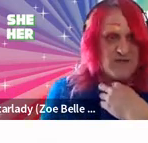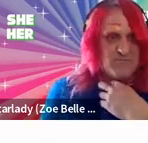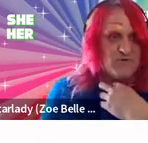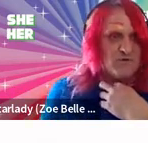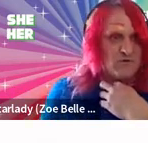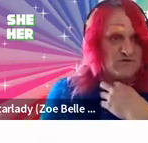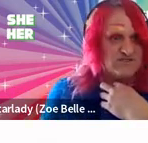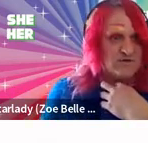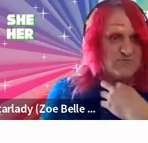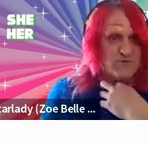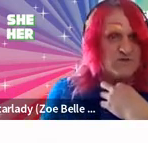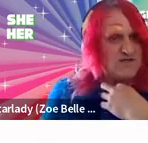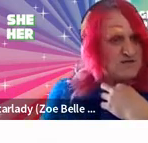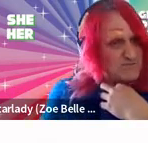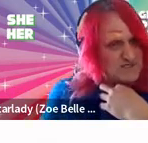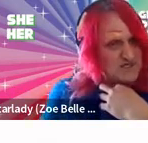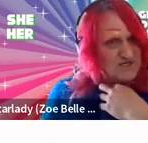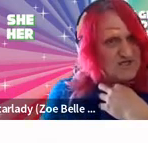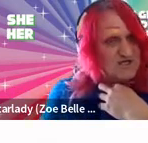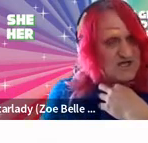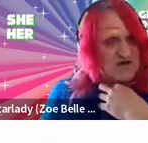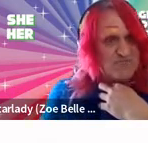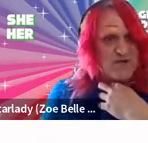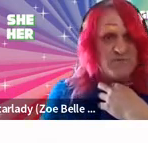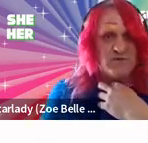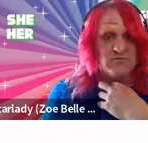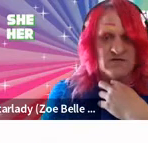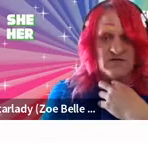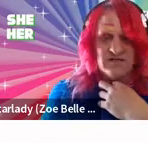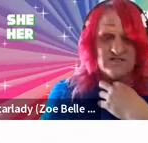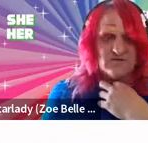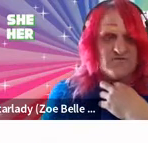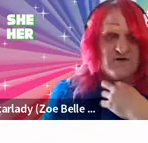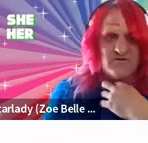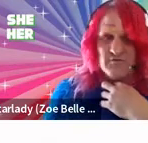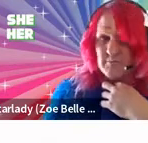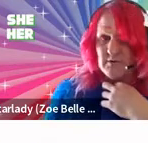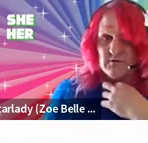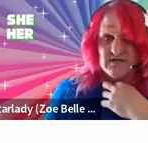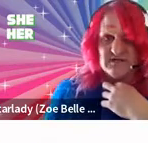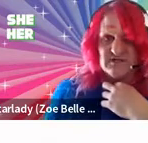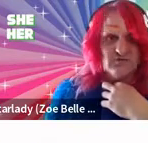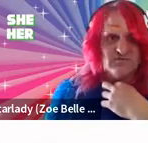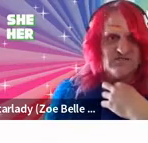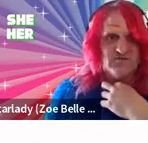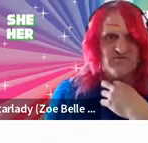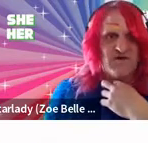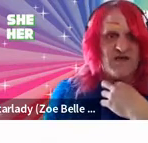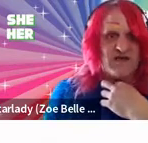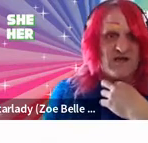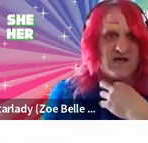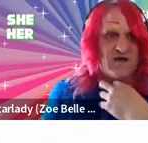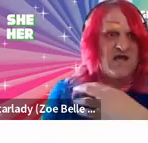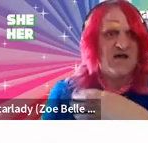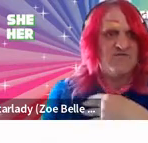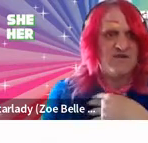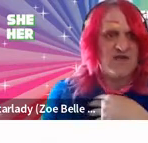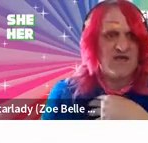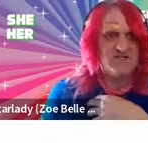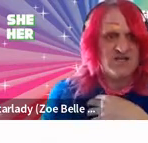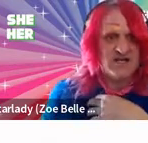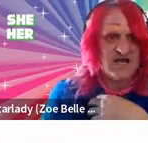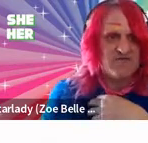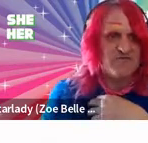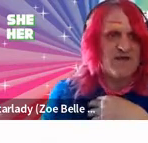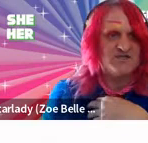Trans femme people are also broadly, in particular young people, are really sort of vulnerable in terms of like